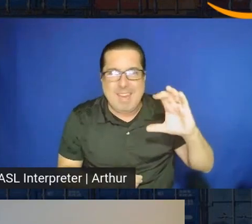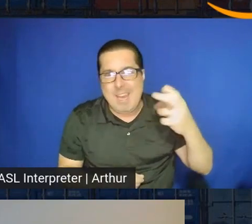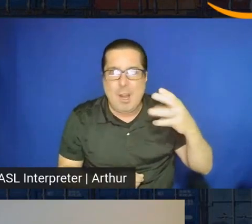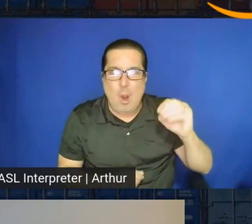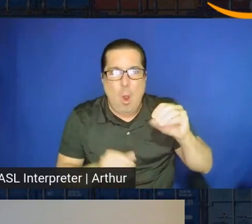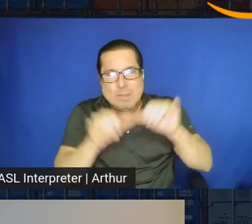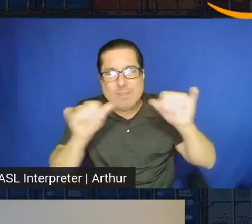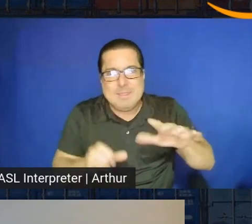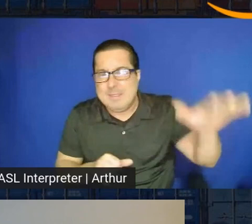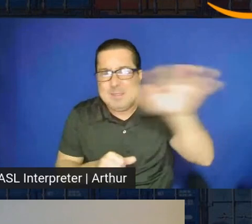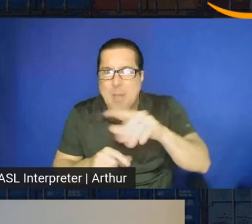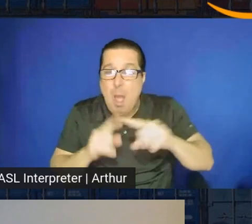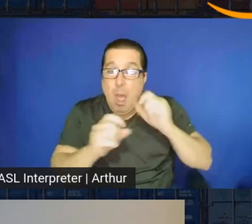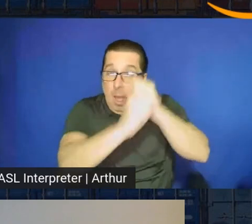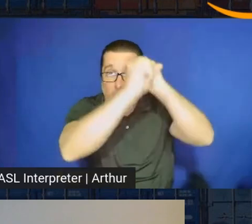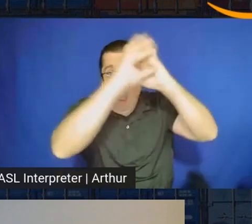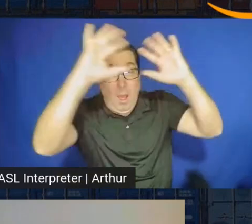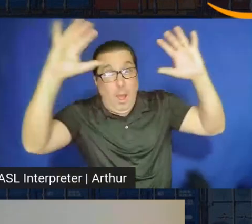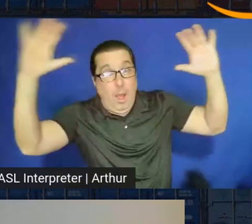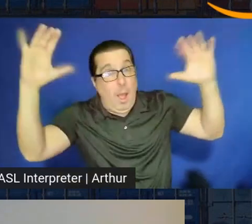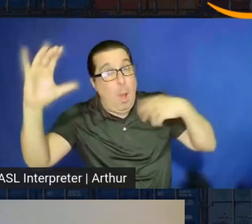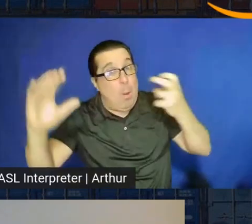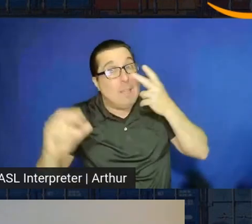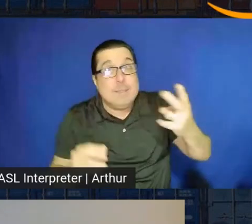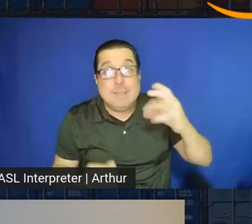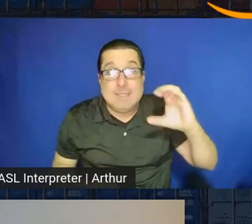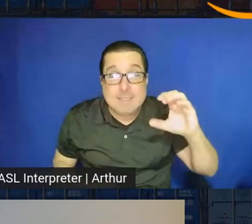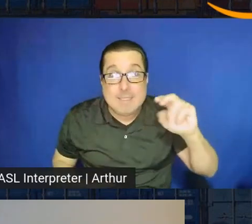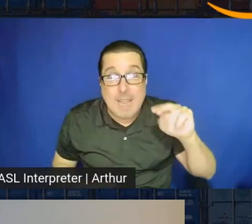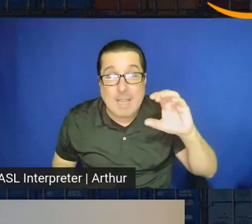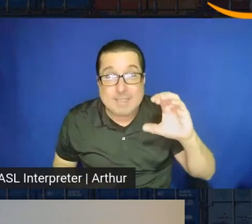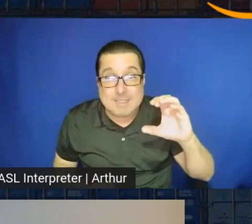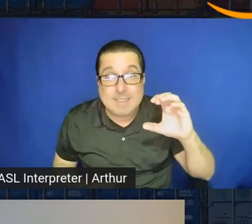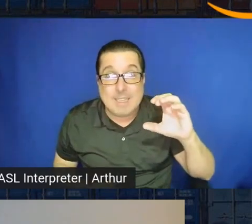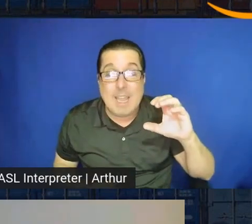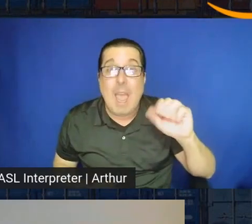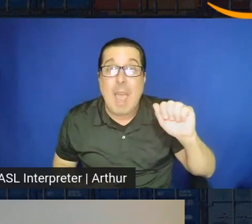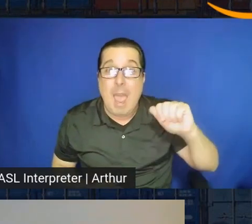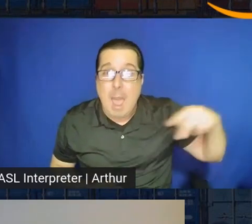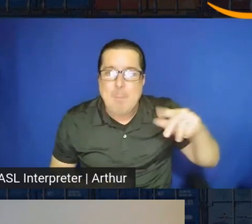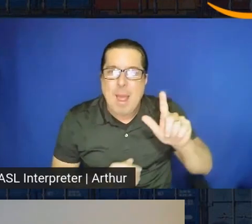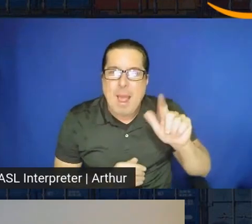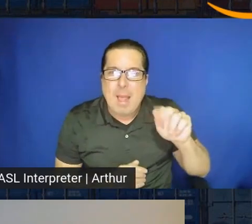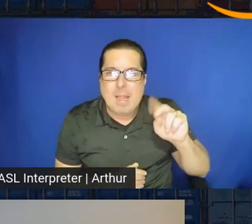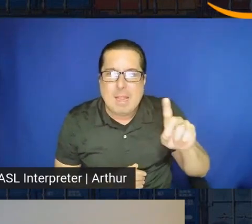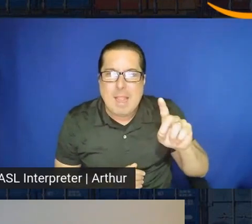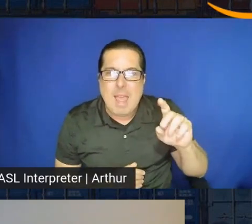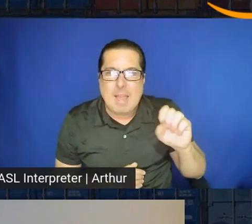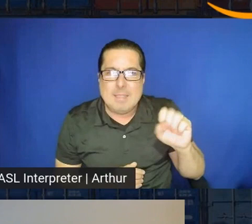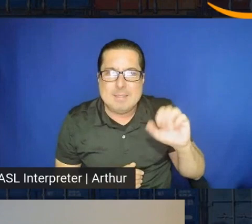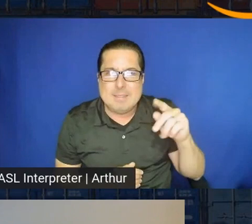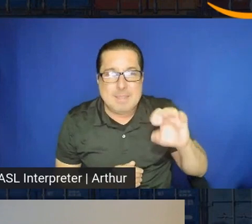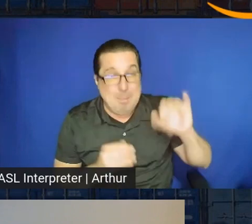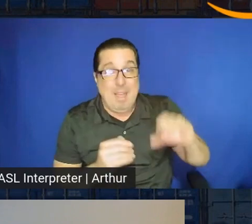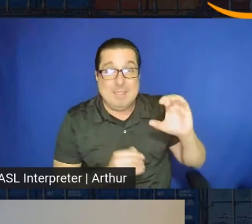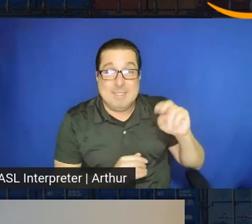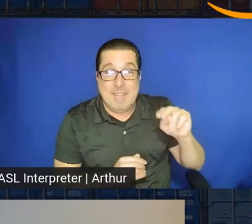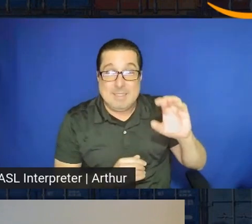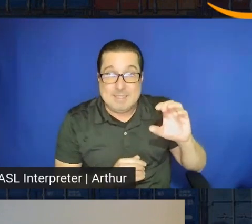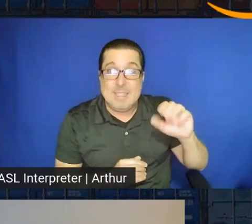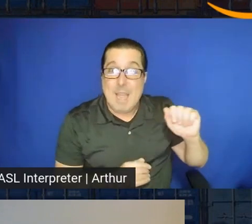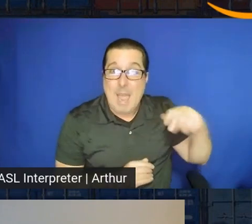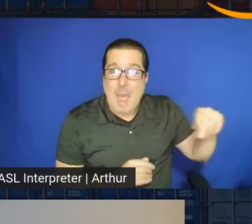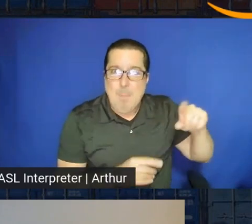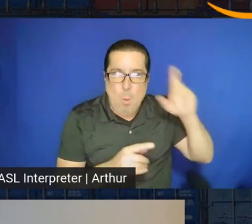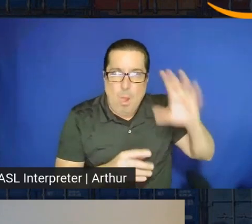I'd love to see is the CNCF landscape. Of course, the CNCF is hosting Kubecon next week, and that's kind